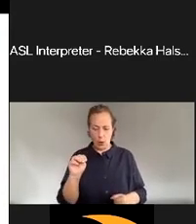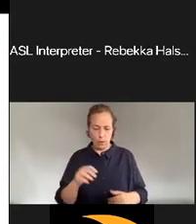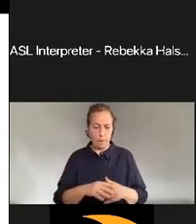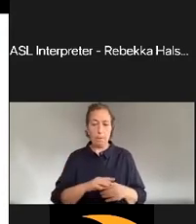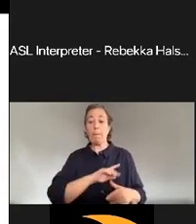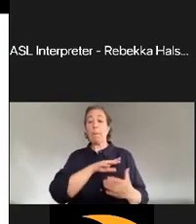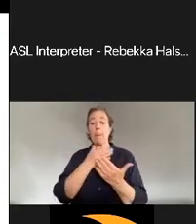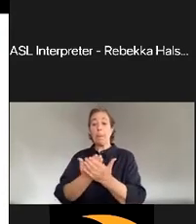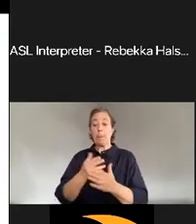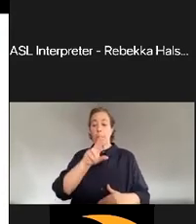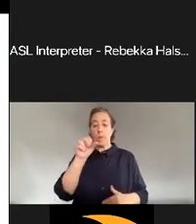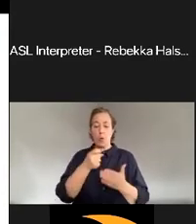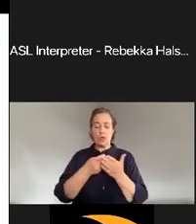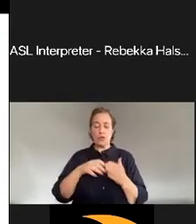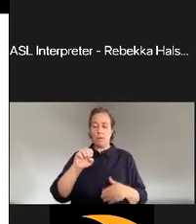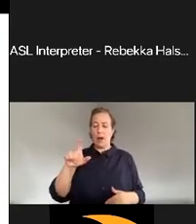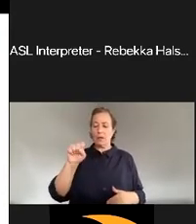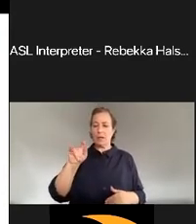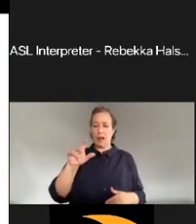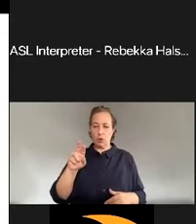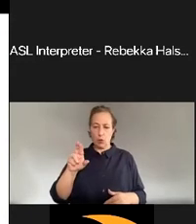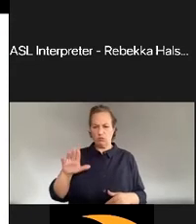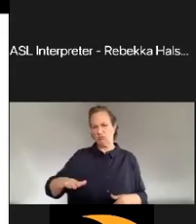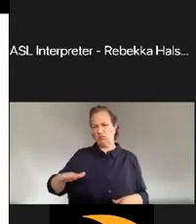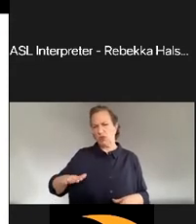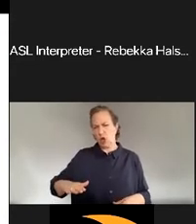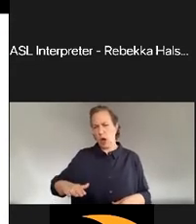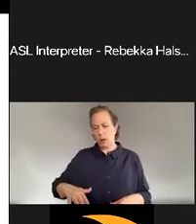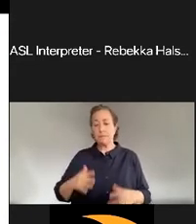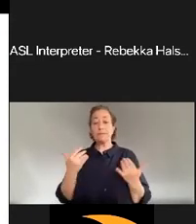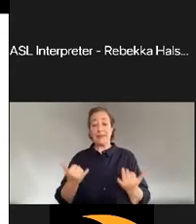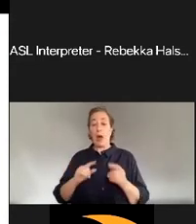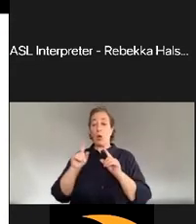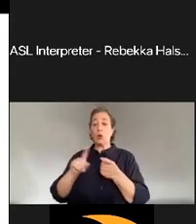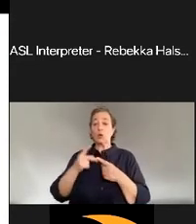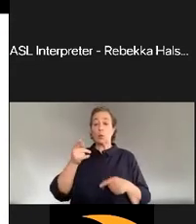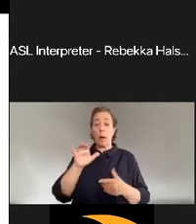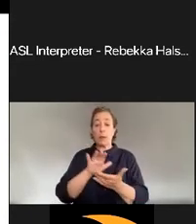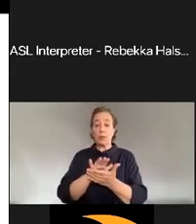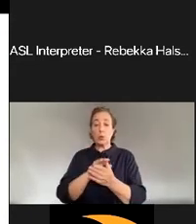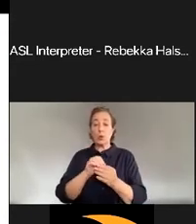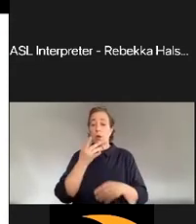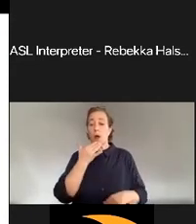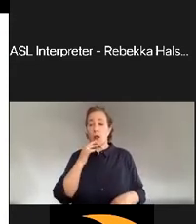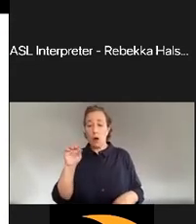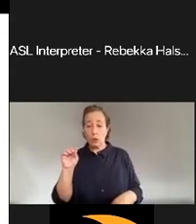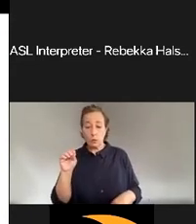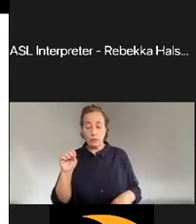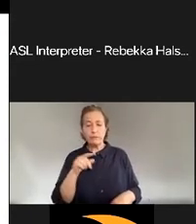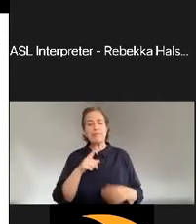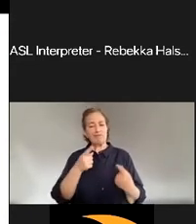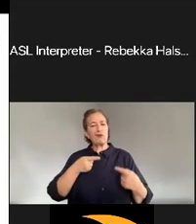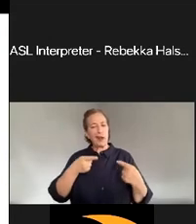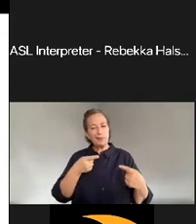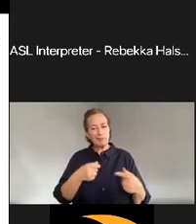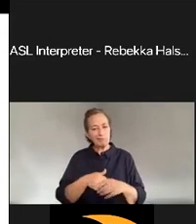United States from El Salvador as a child. He now attends public school in Colorado, where he has struggled.